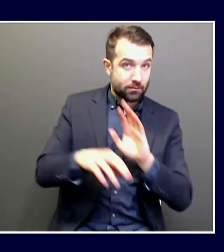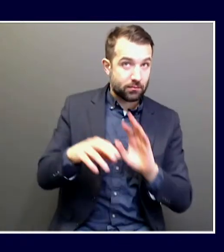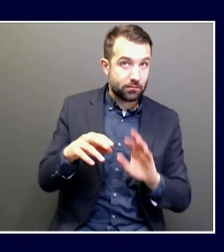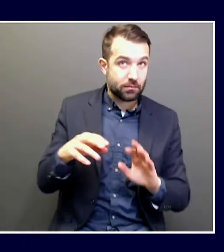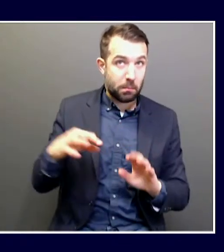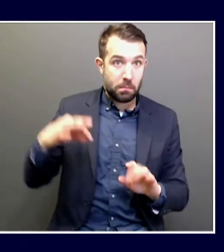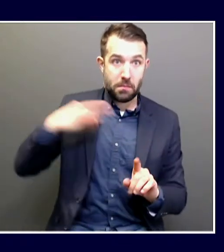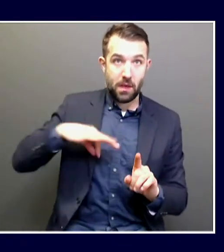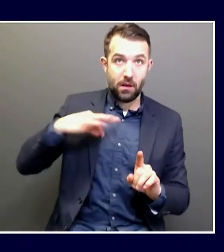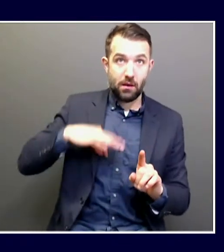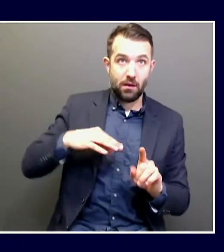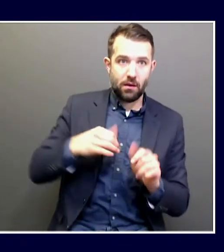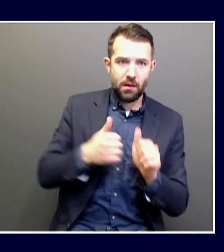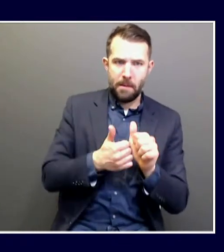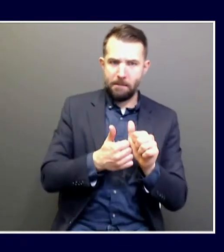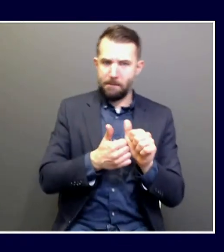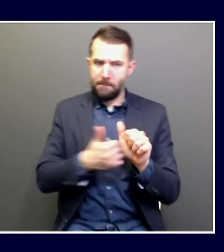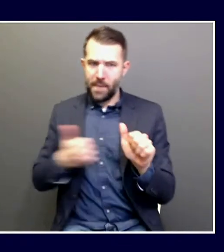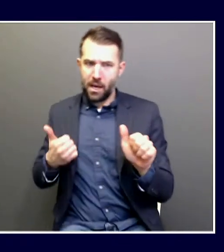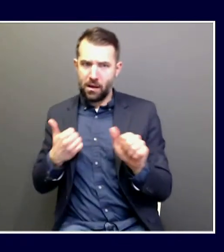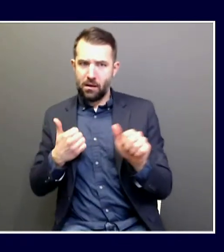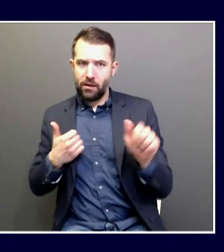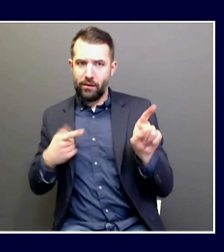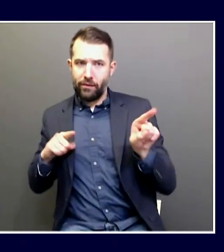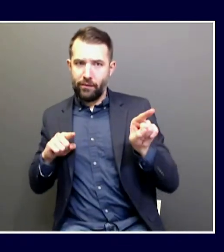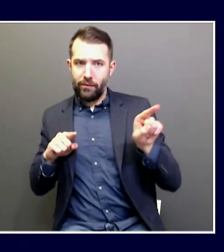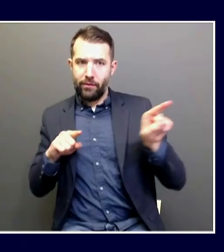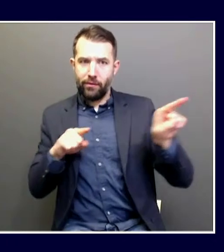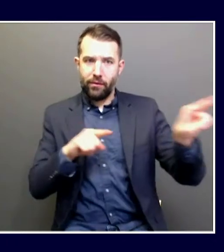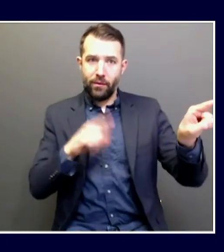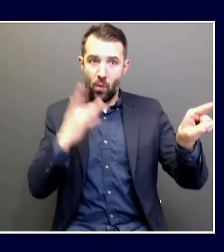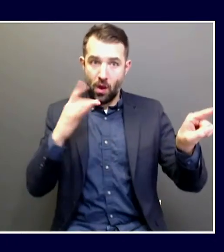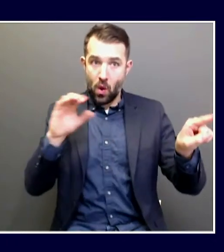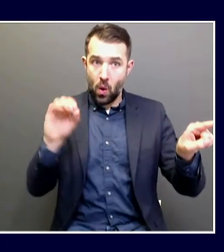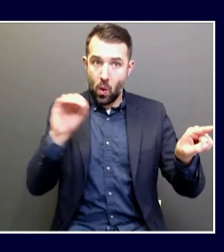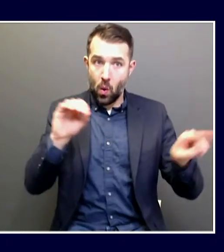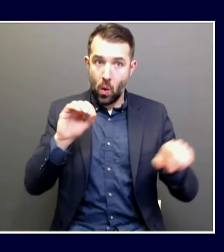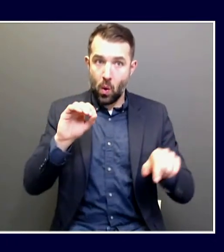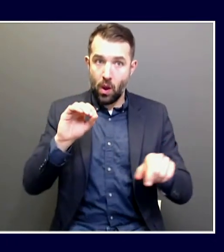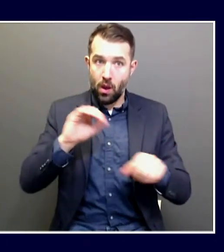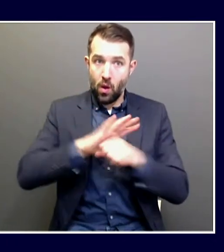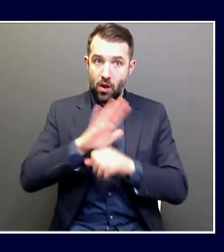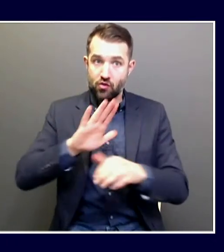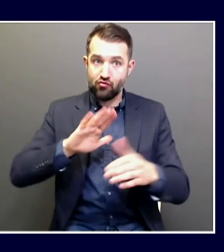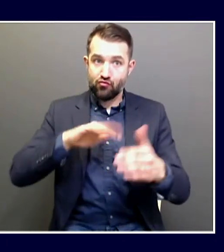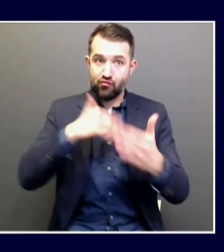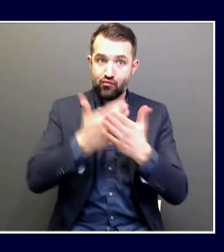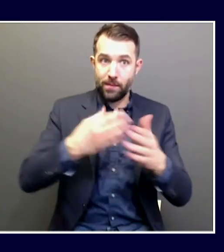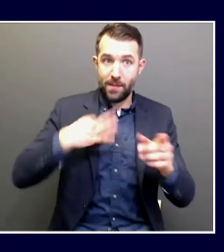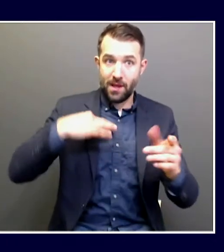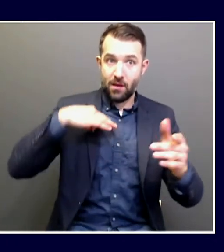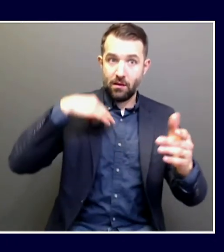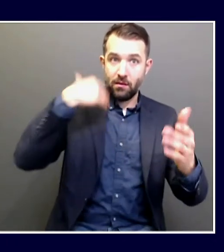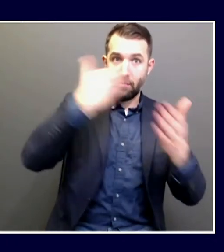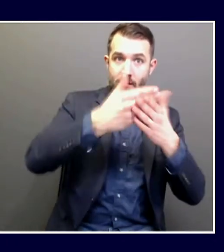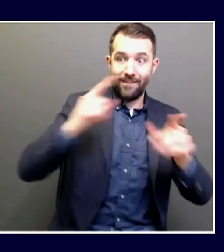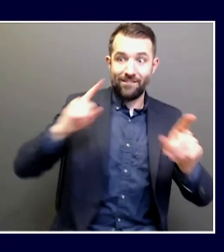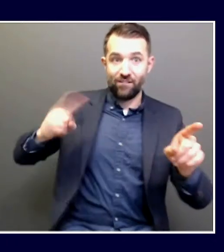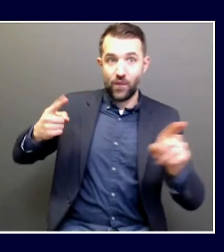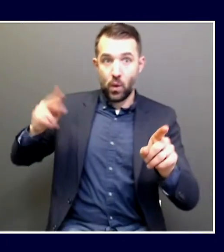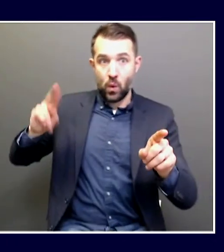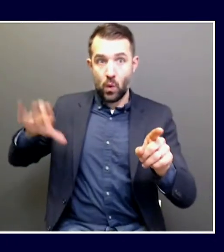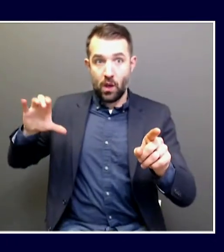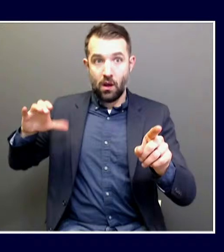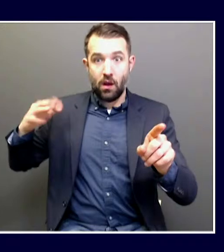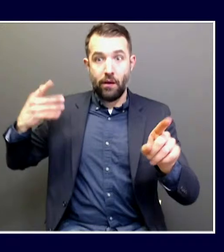curve because Omicron arrived here later? Is that potentially, are we sort of going up this escalator that's about to start going